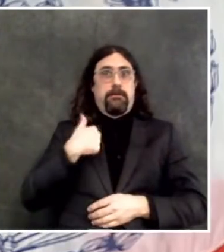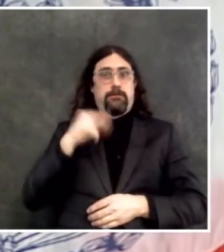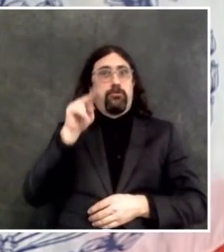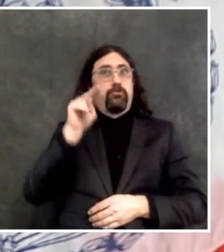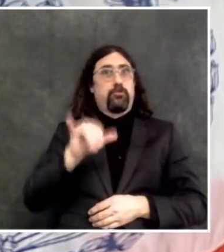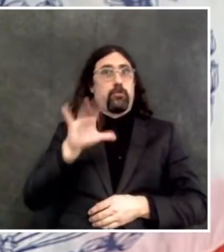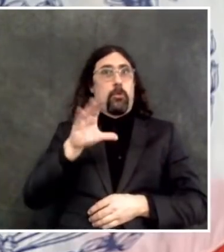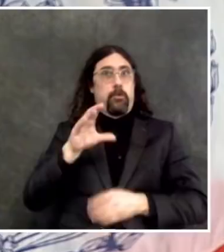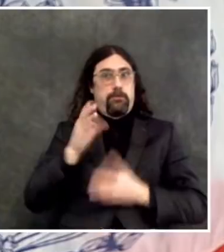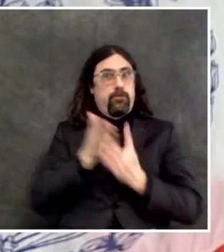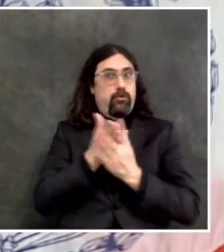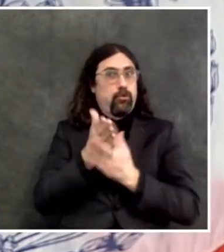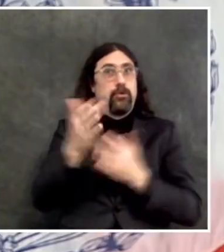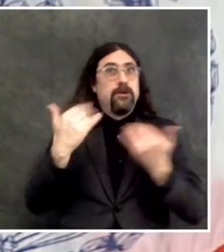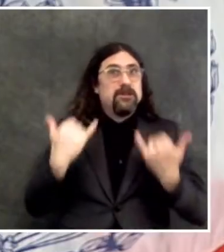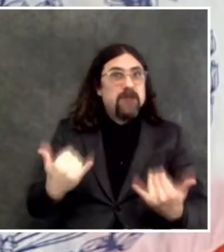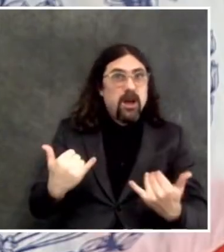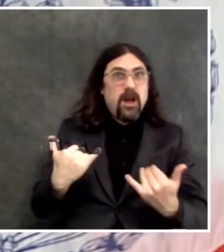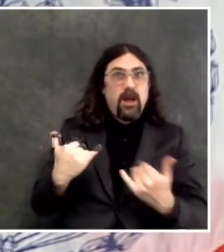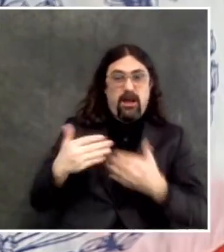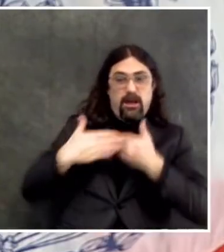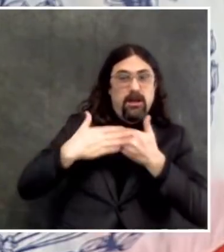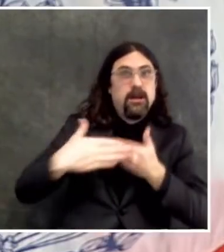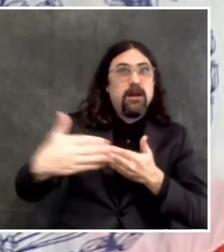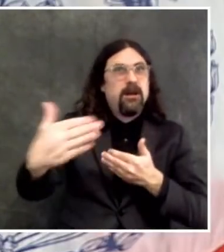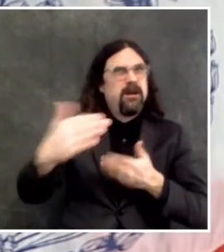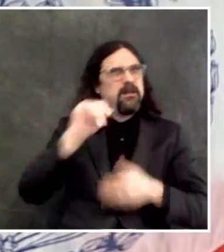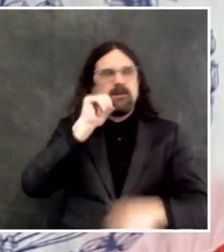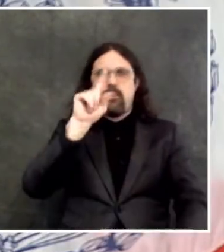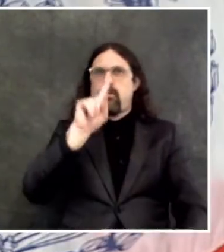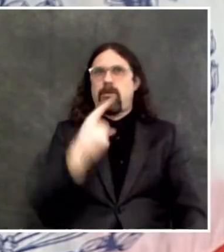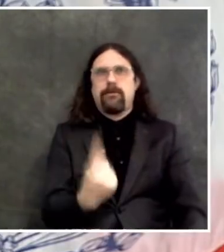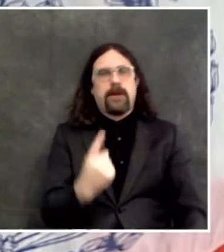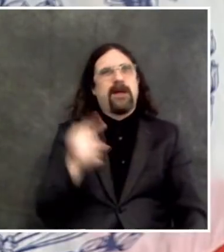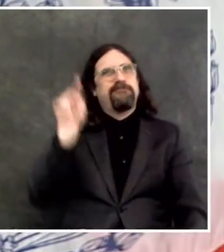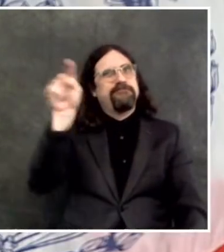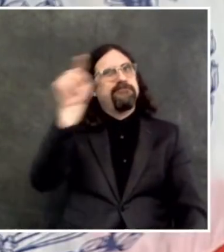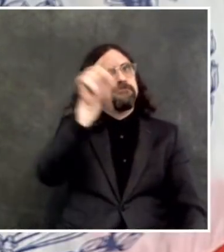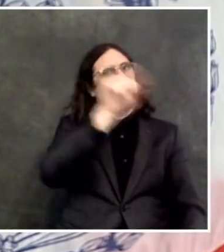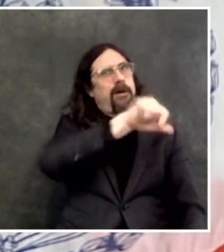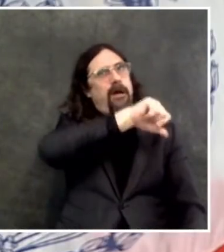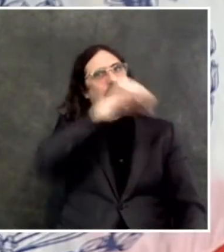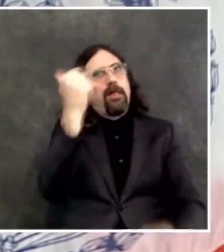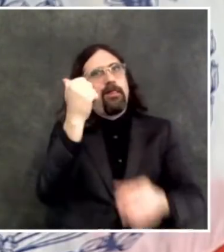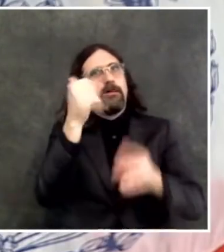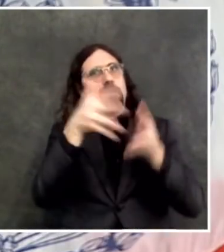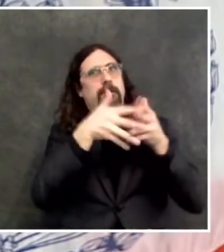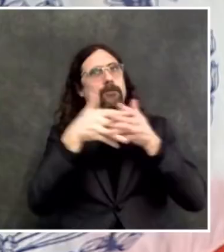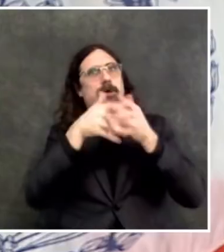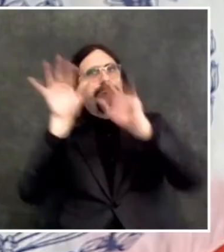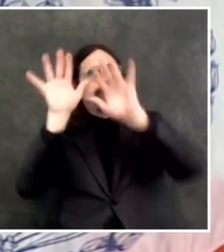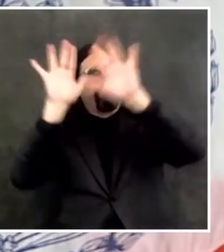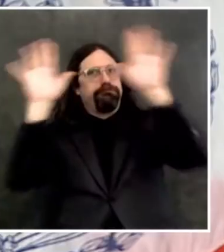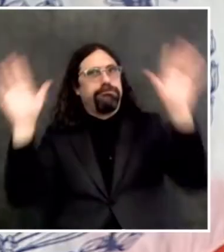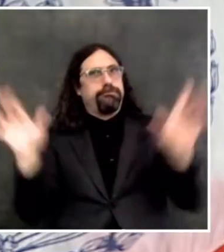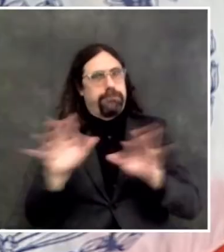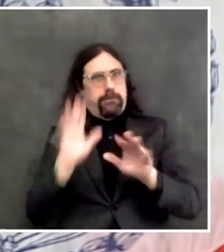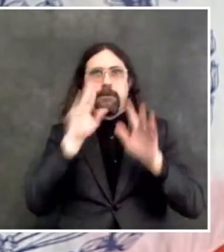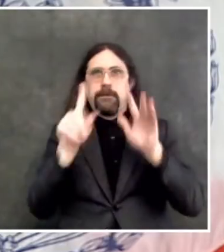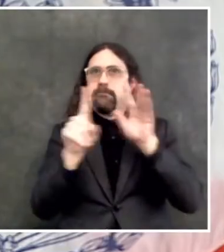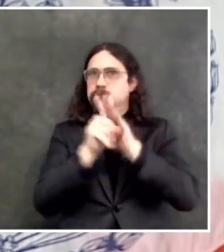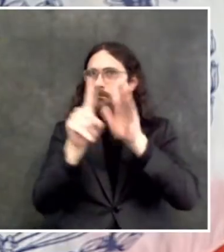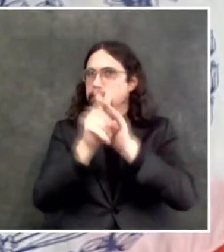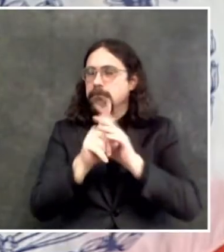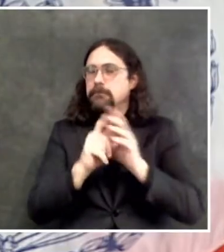together, enlisting everyone possible into this cause, whether they be the men and women of our military and our reserves, or whether